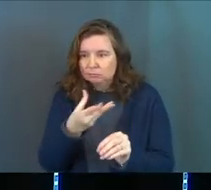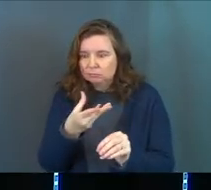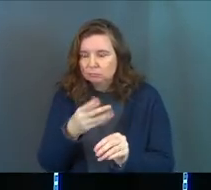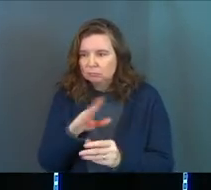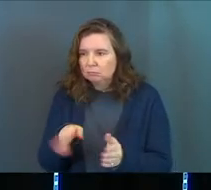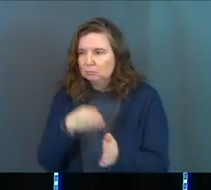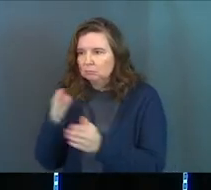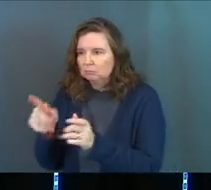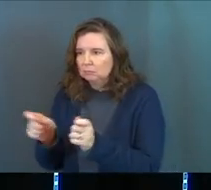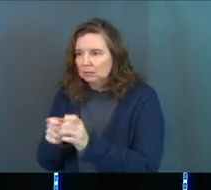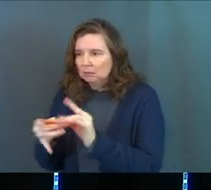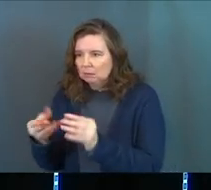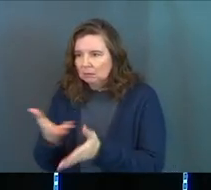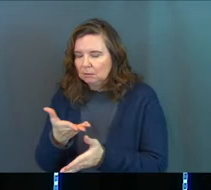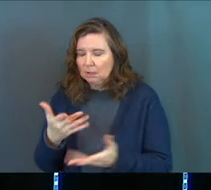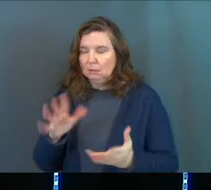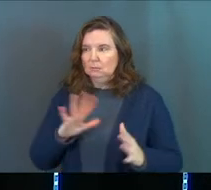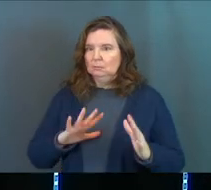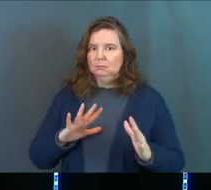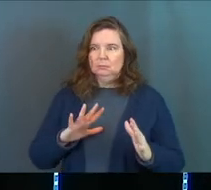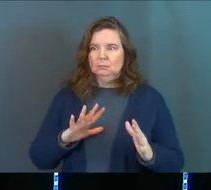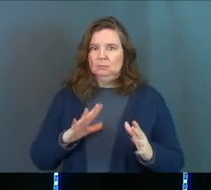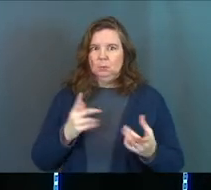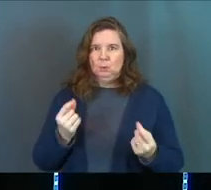He's like, what do I do with that?